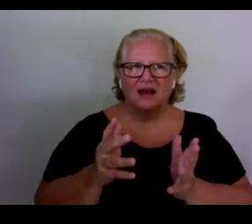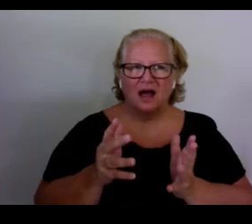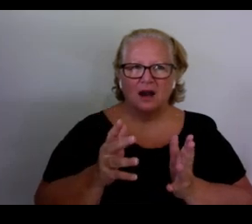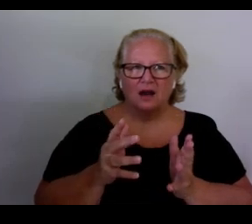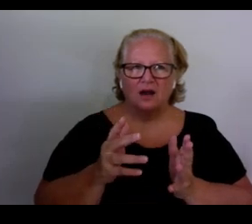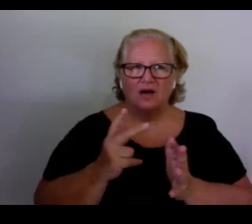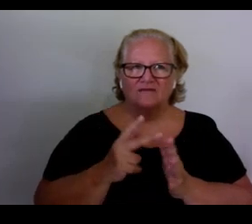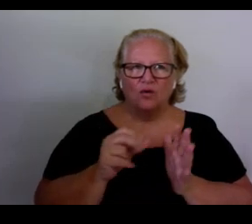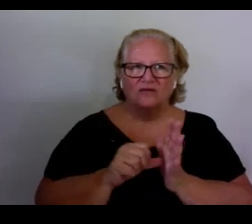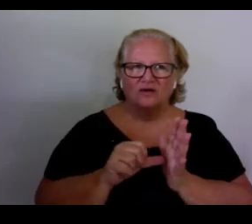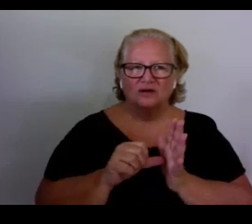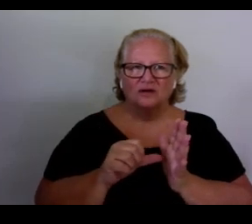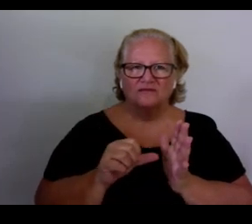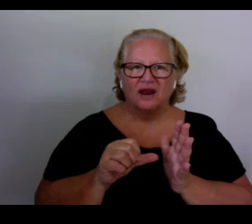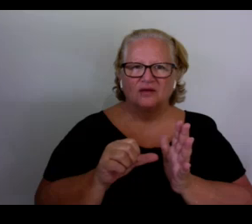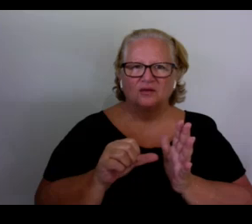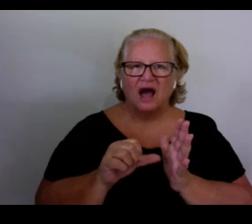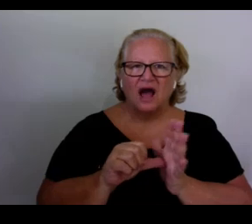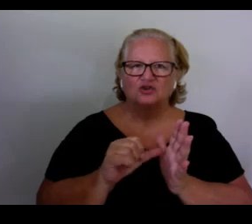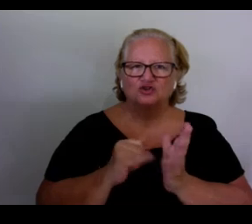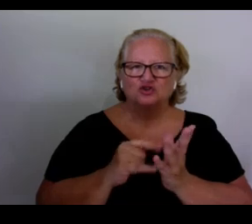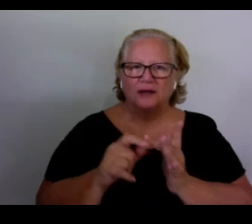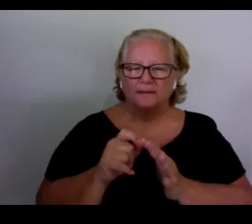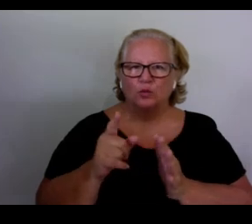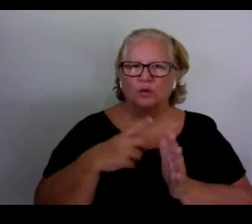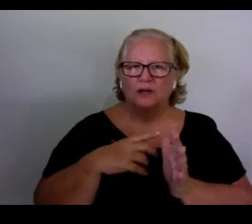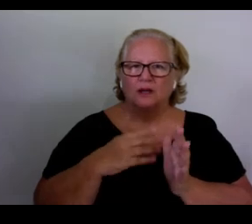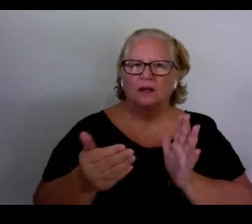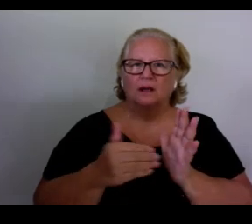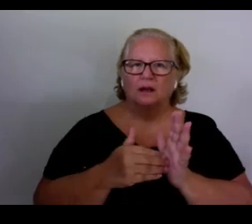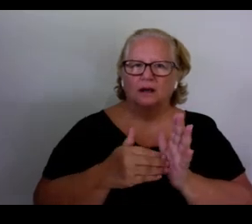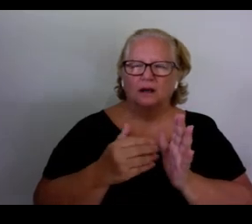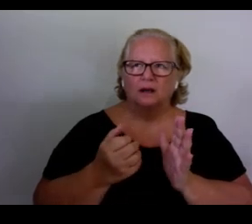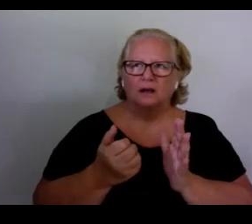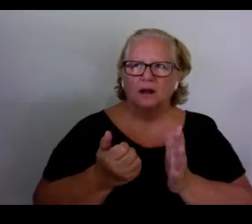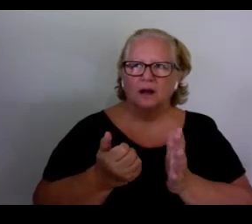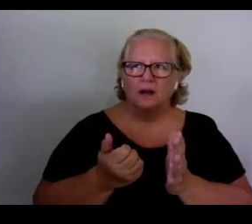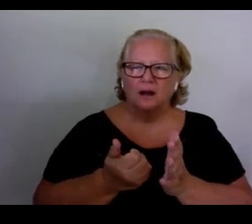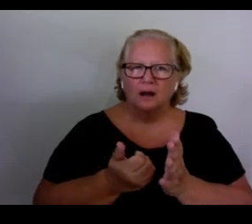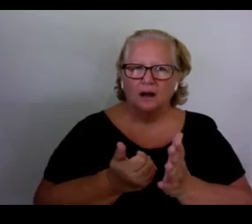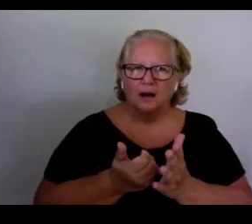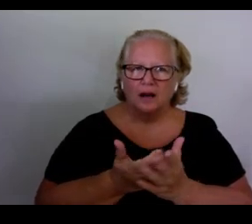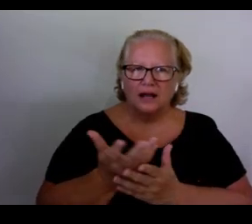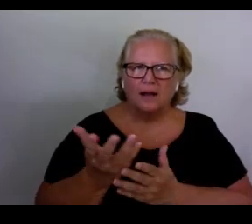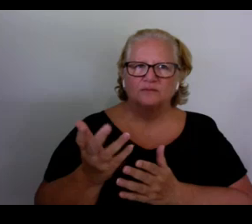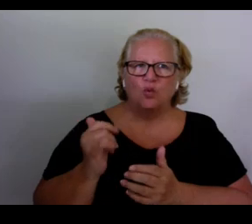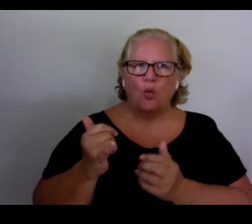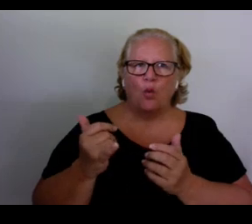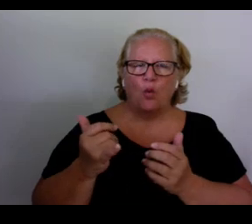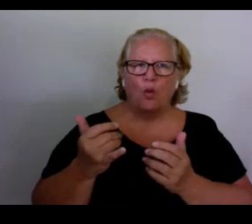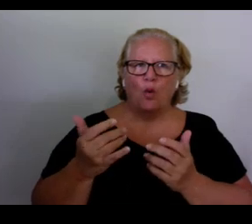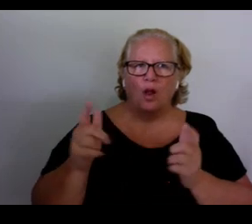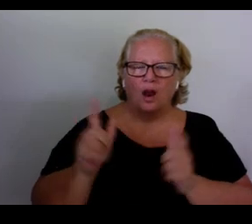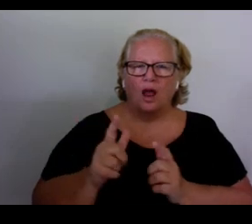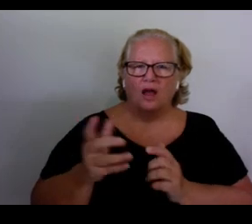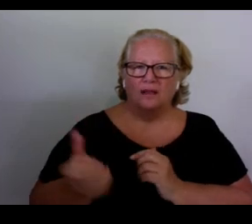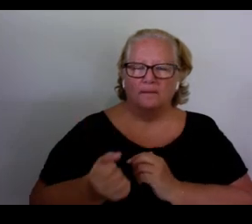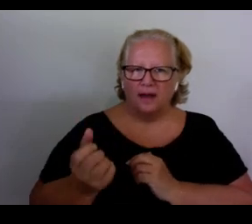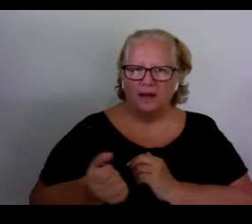hardship generally. You need to be able to refer a specific additional cost or loss income. Yeah. To contribute to what you were just saying